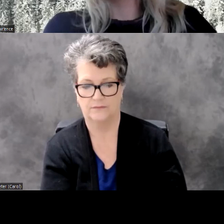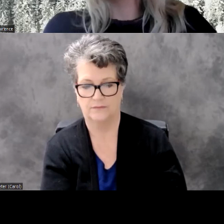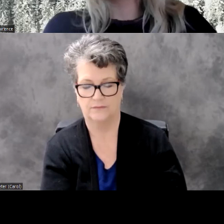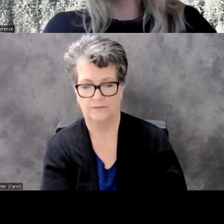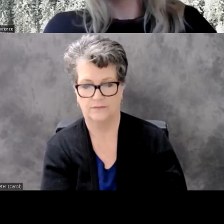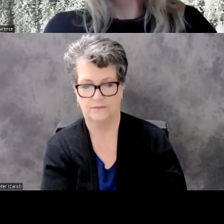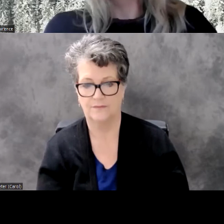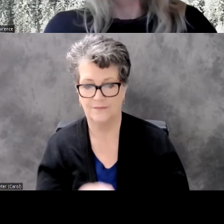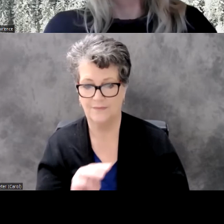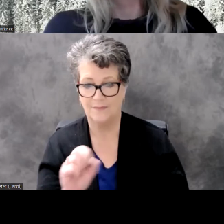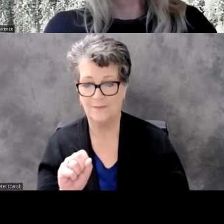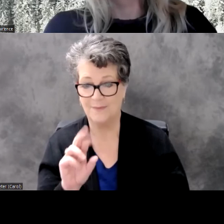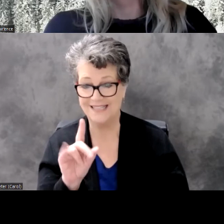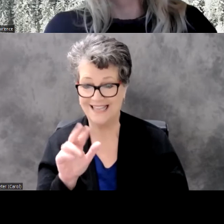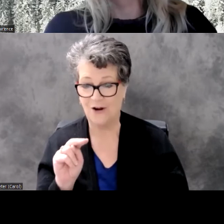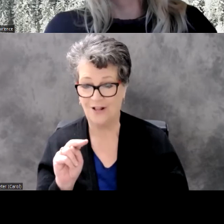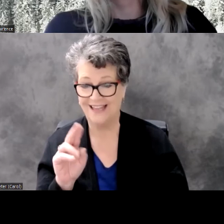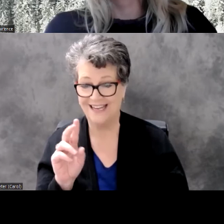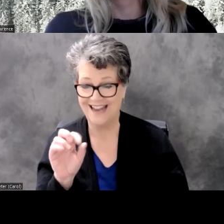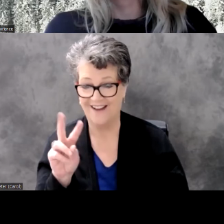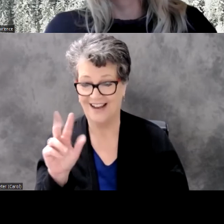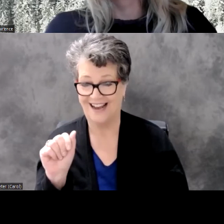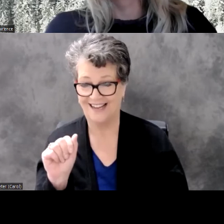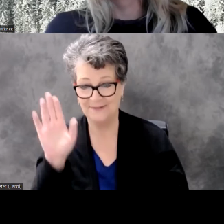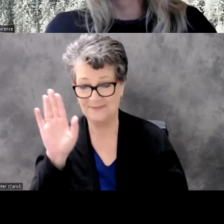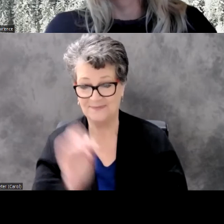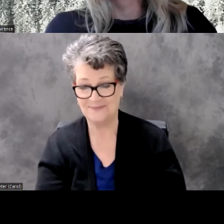Ms. Carolyn Nava. Well,